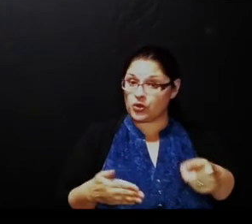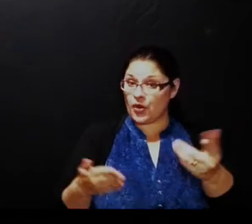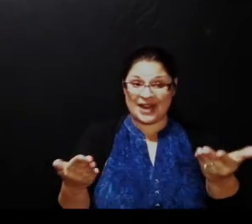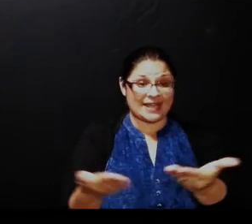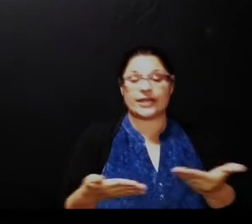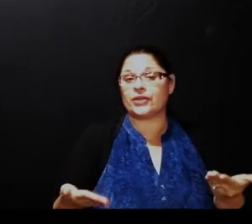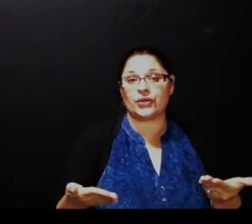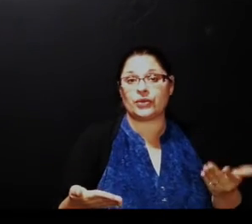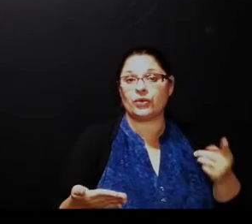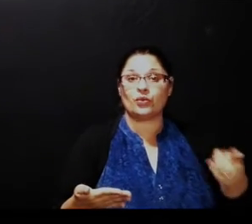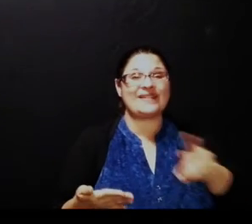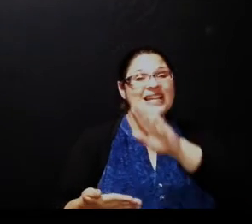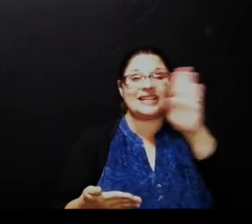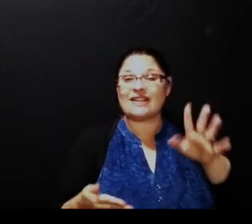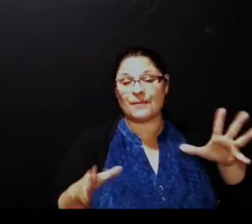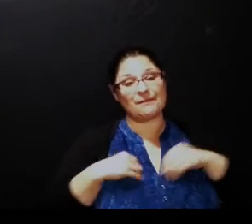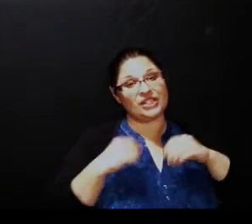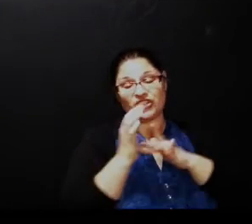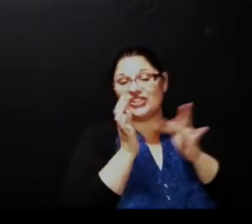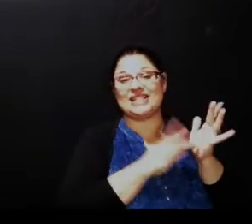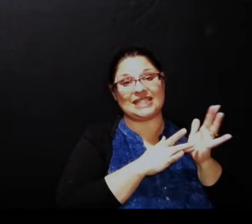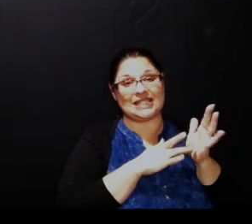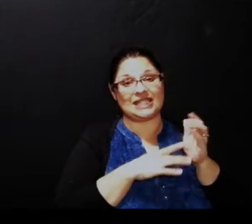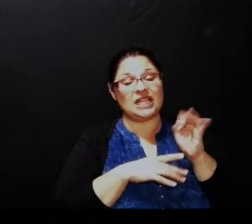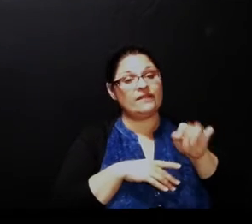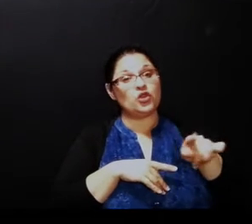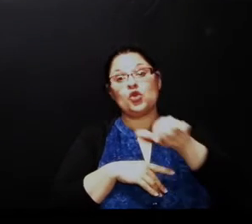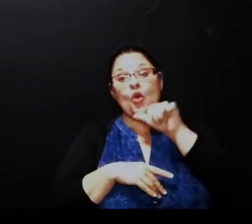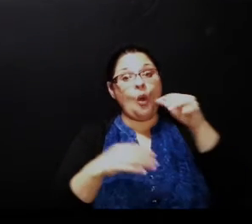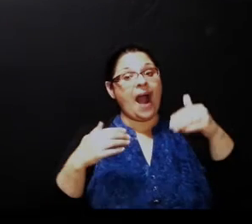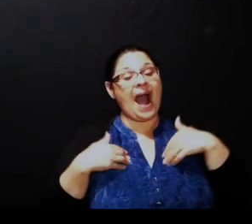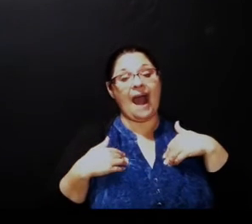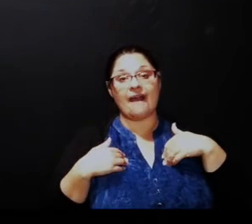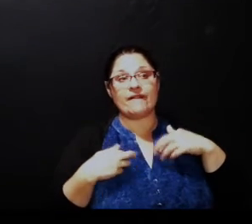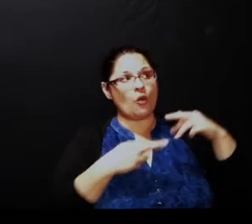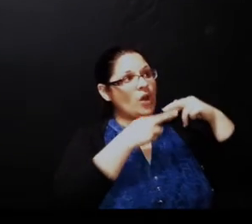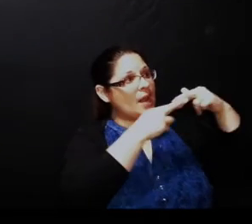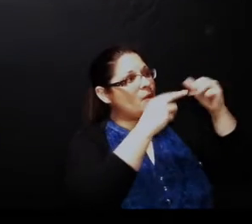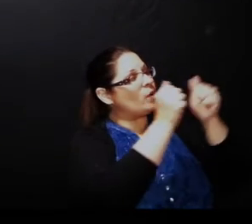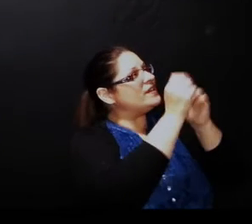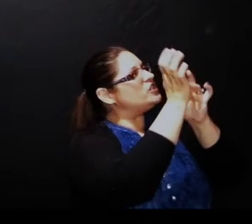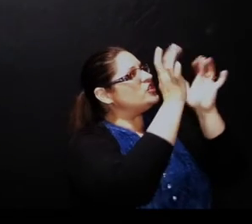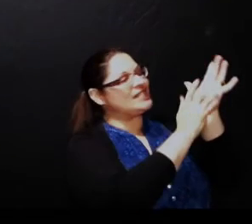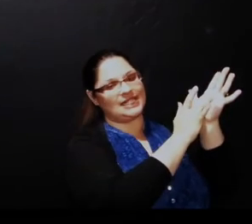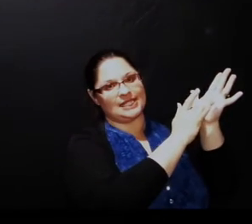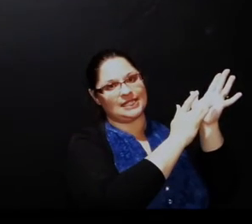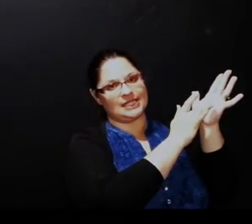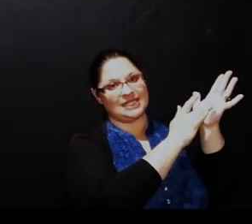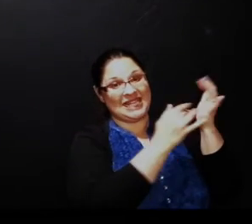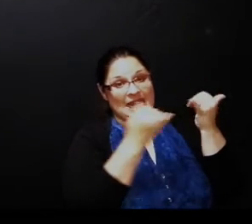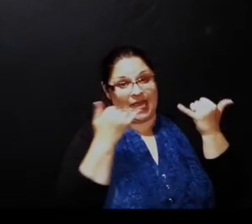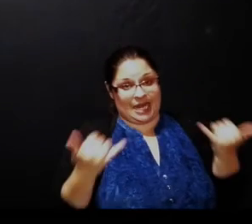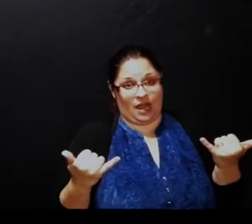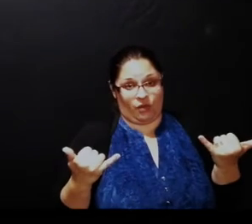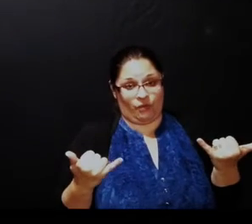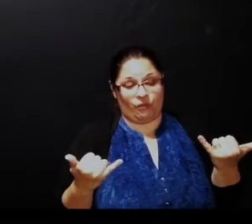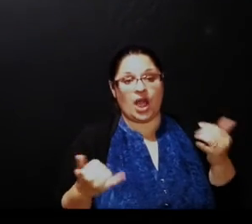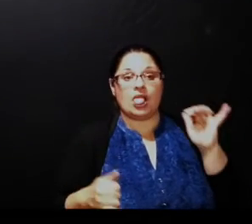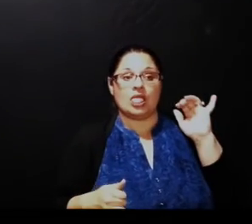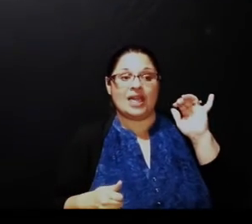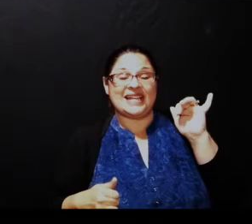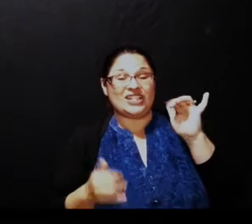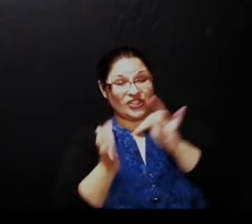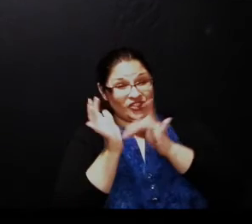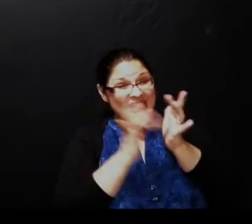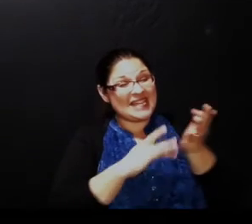FM signal in a parking lot, or you're sitting right here in person in this church, if you do not have a relationship with Jesus today,